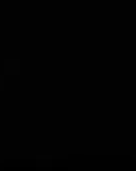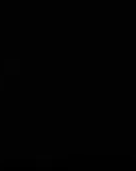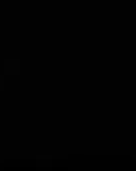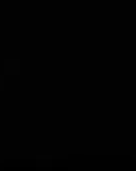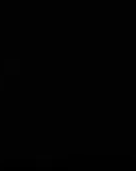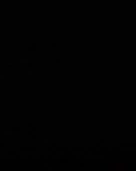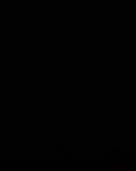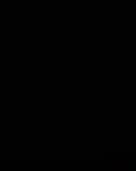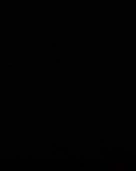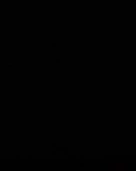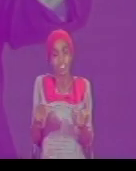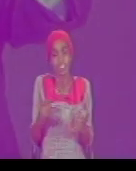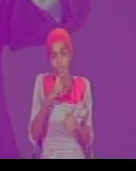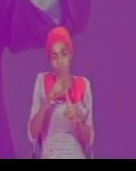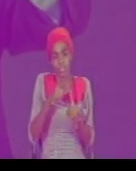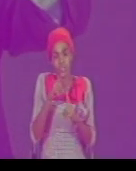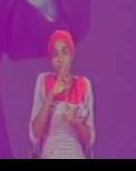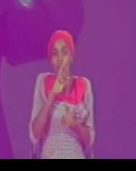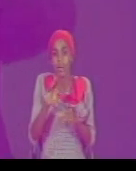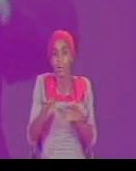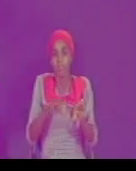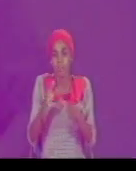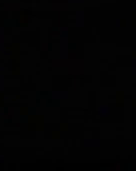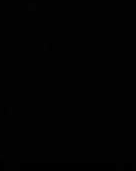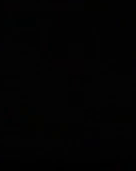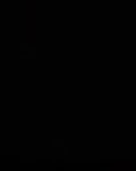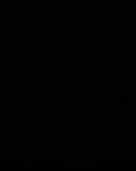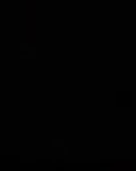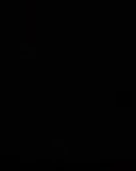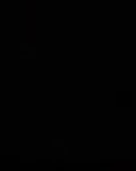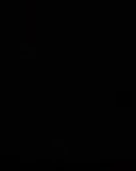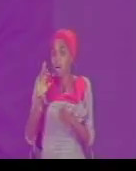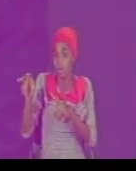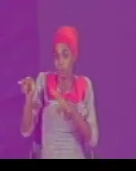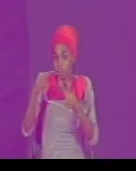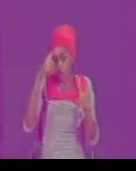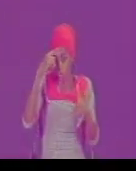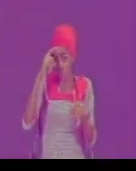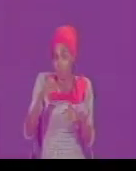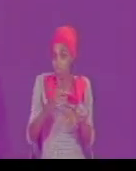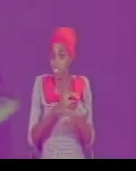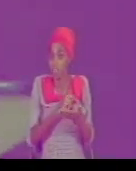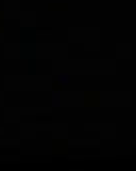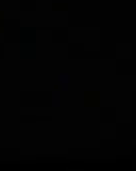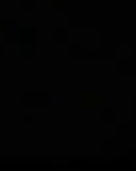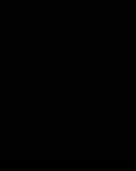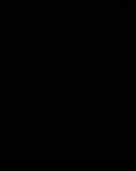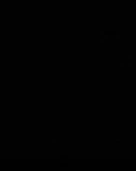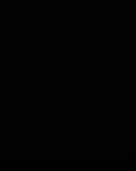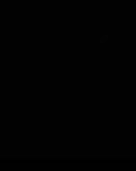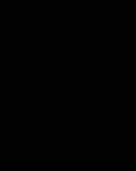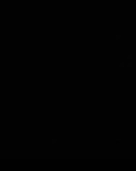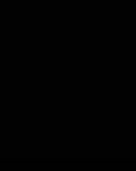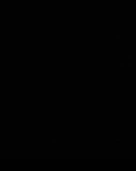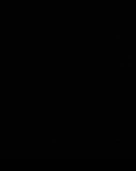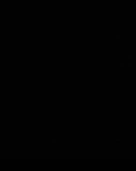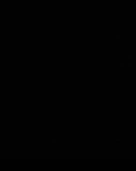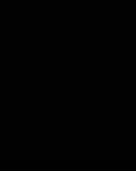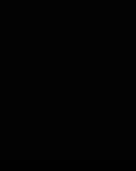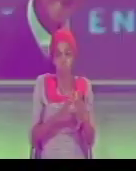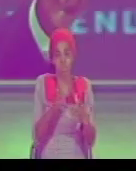a verse to stick by what they are doing. That's different. Somebody is preaching false doctrine and